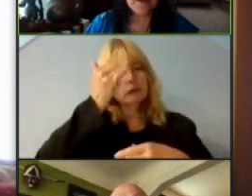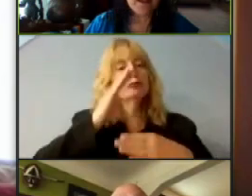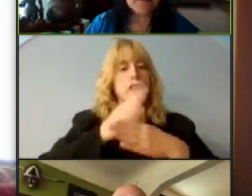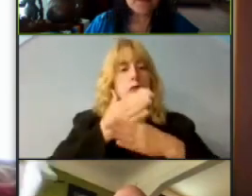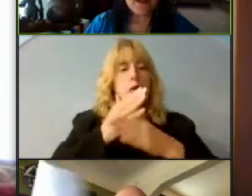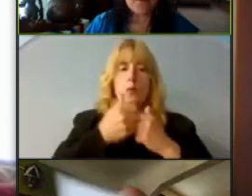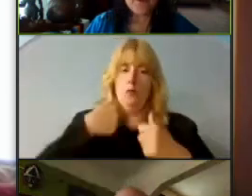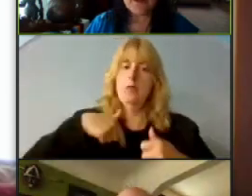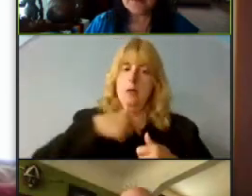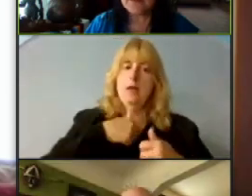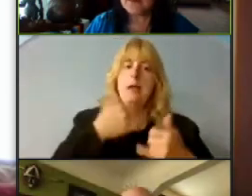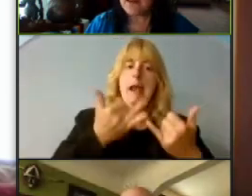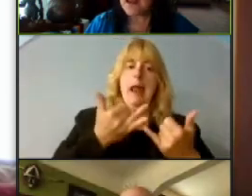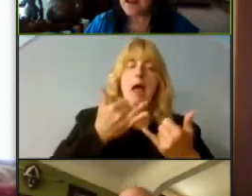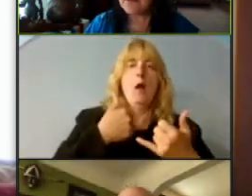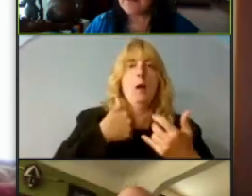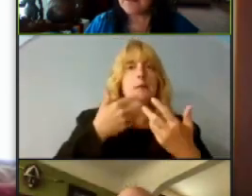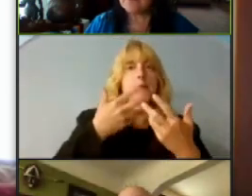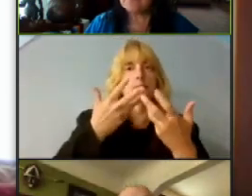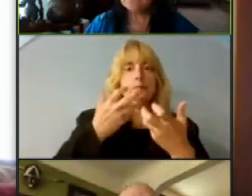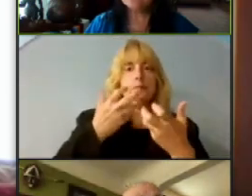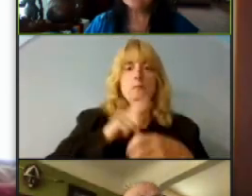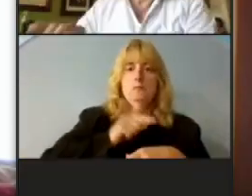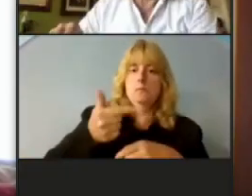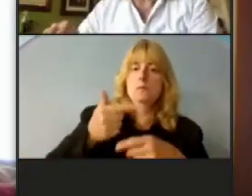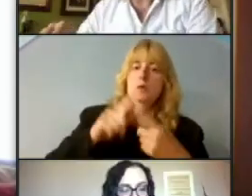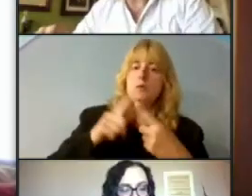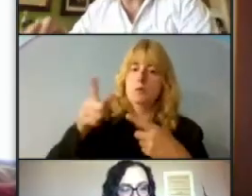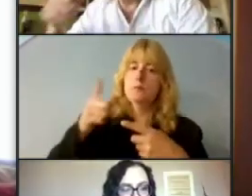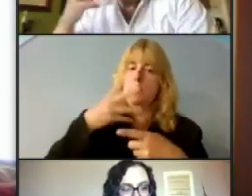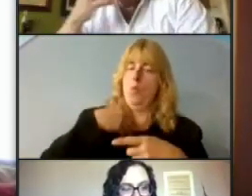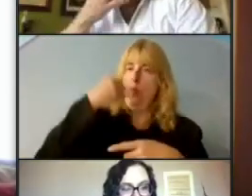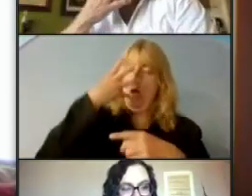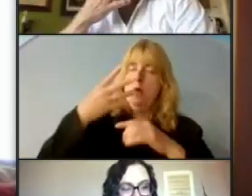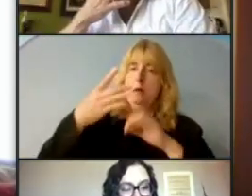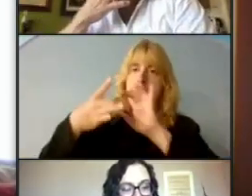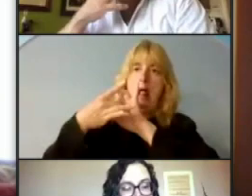white allies and comrades. Lindsay.